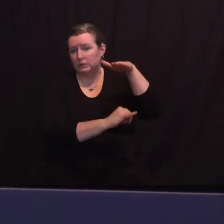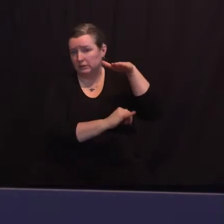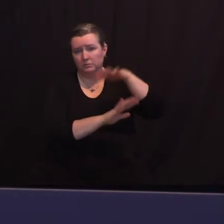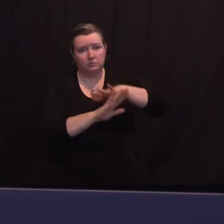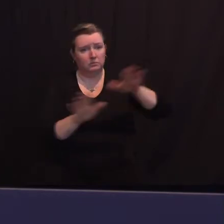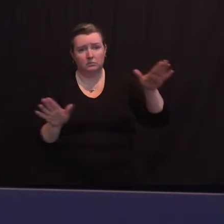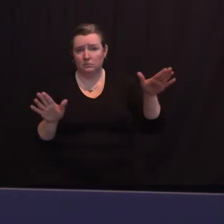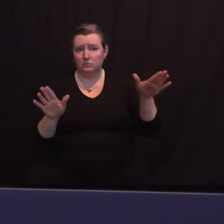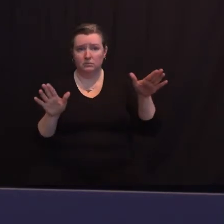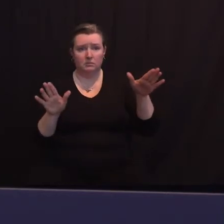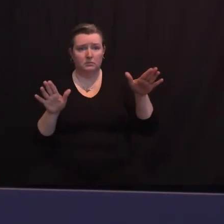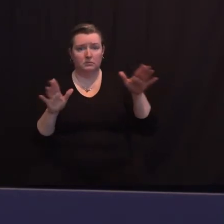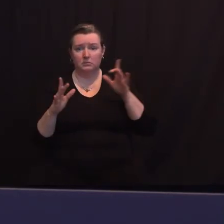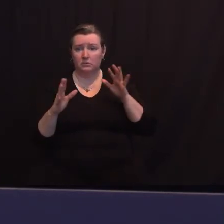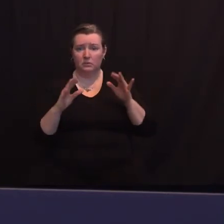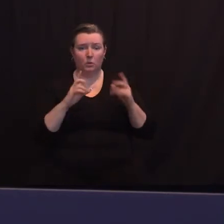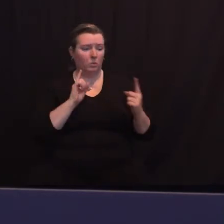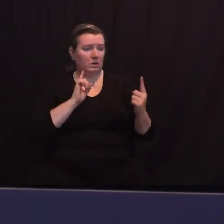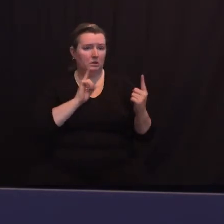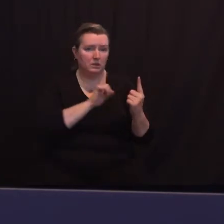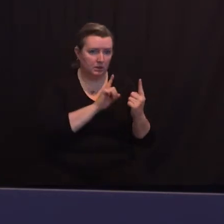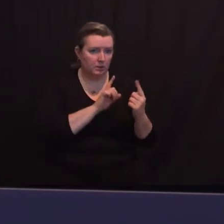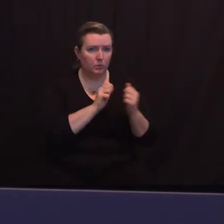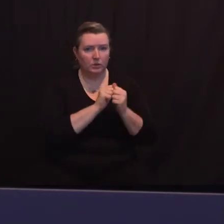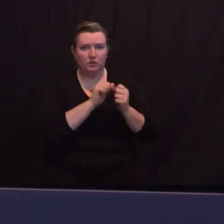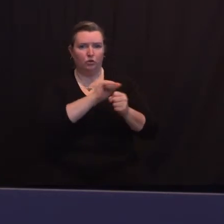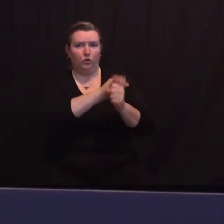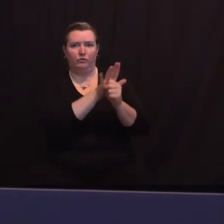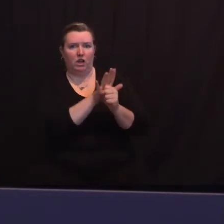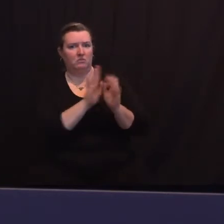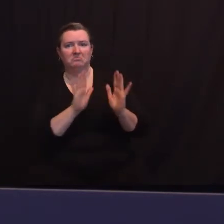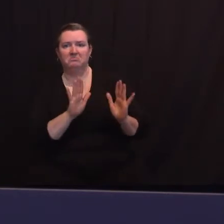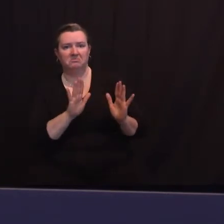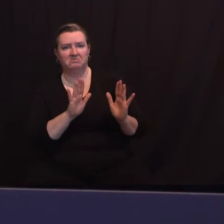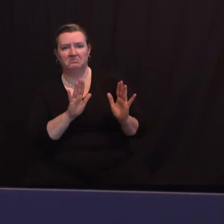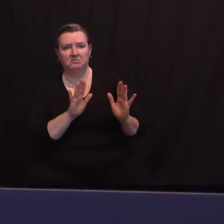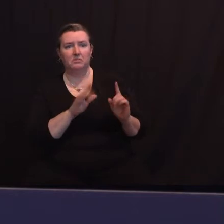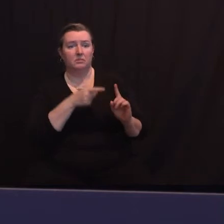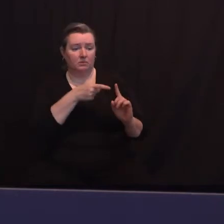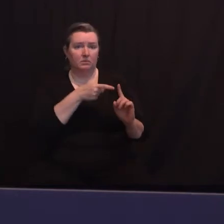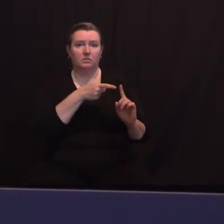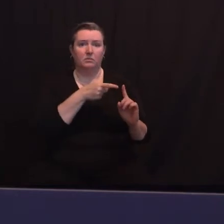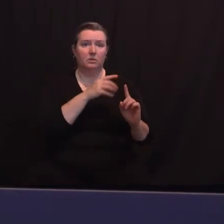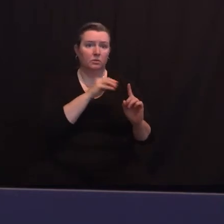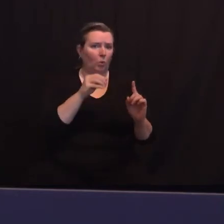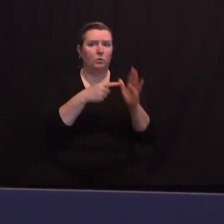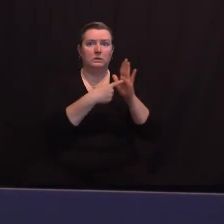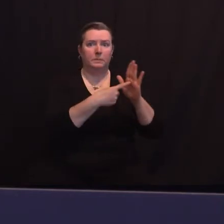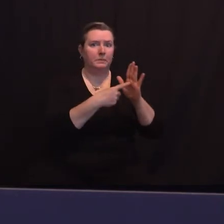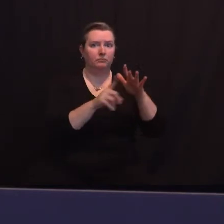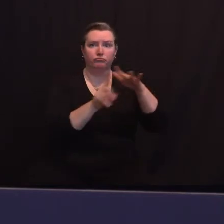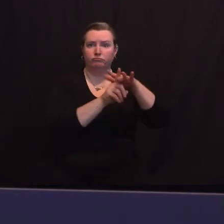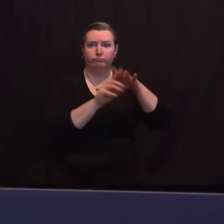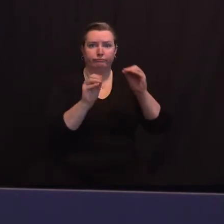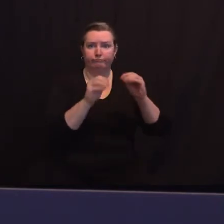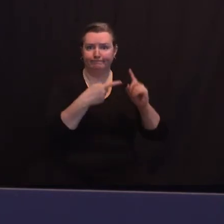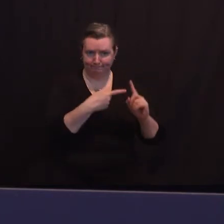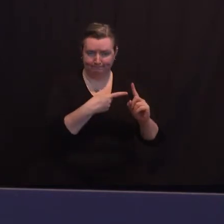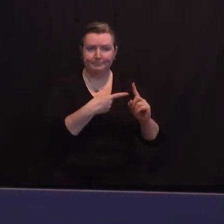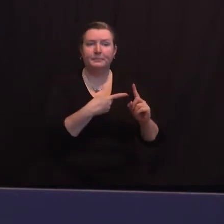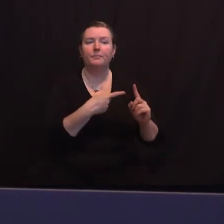COVID-19, as long as they remain asymptomatic. However, there are exceptions for high-risk congregate care